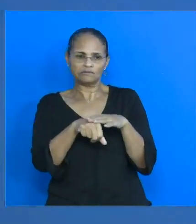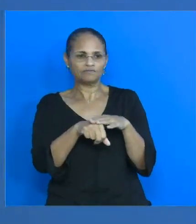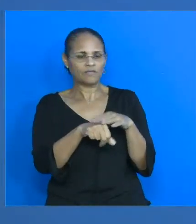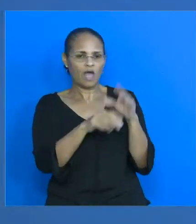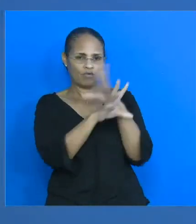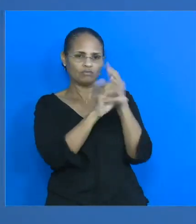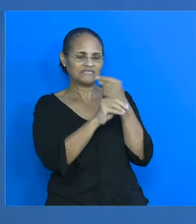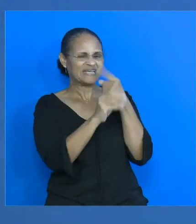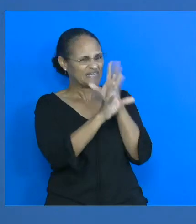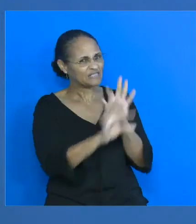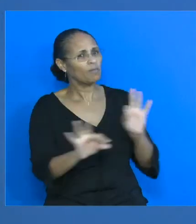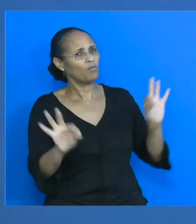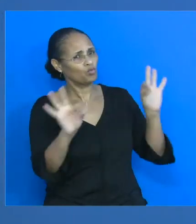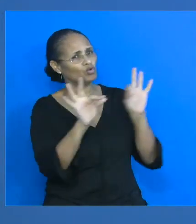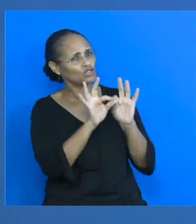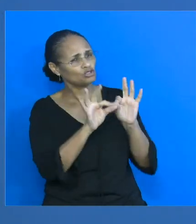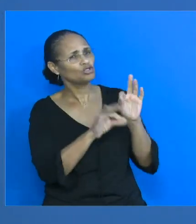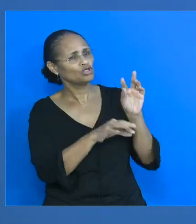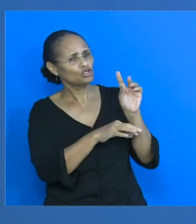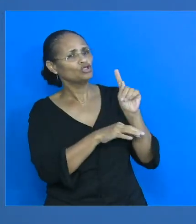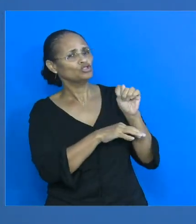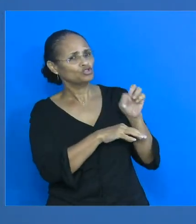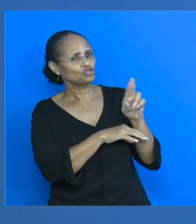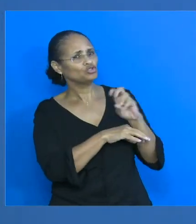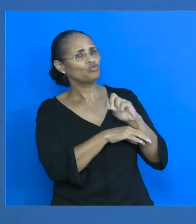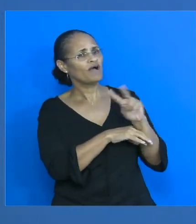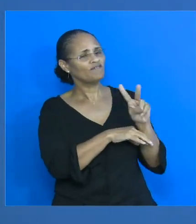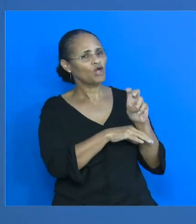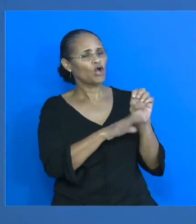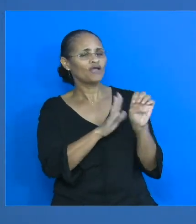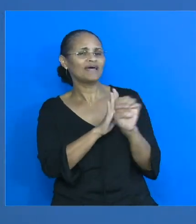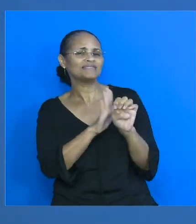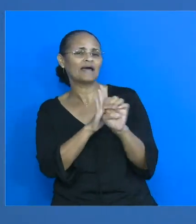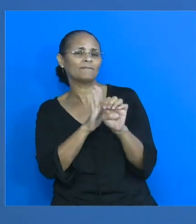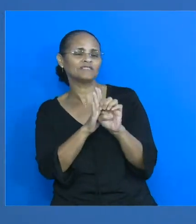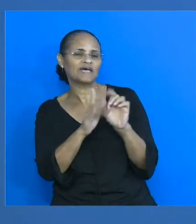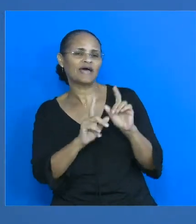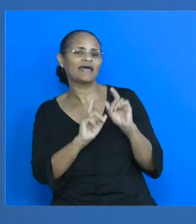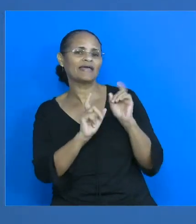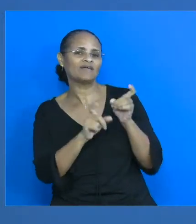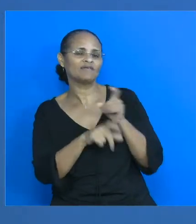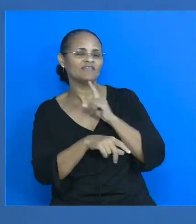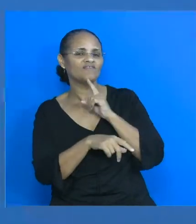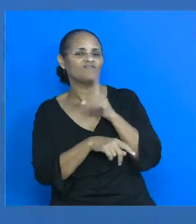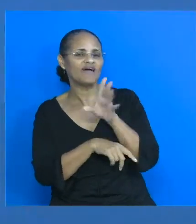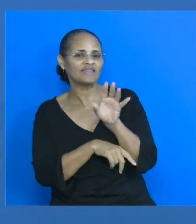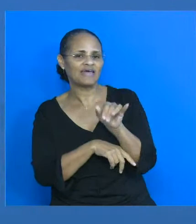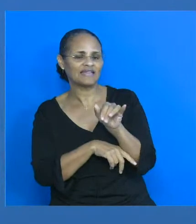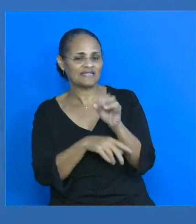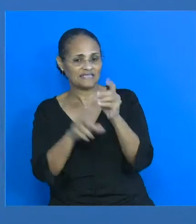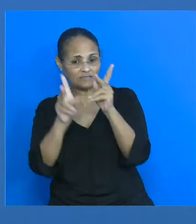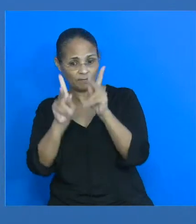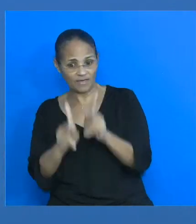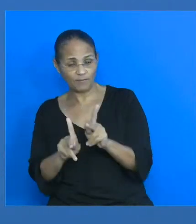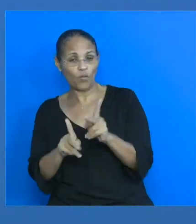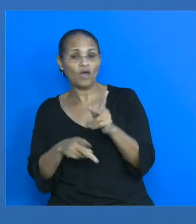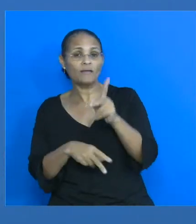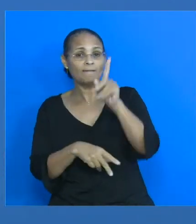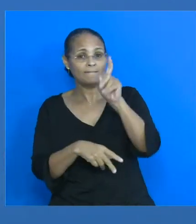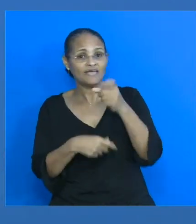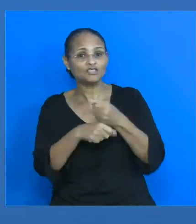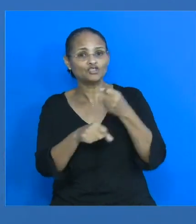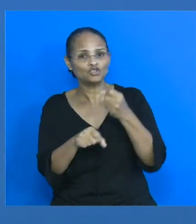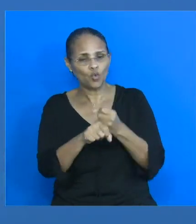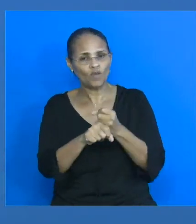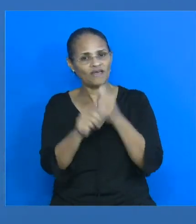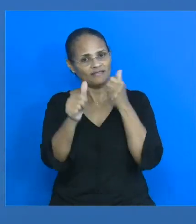in that aspect, Trevor. And you would have heard the examples of which I would have given. The fact is that these individuals need to make sure that they are